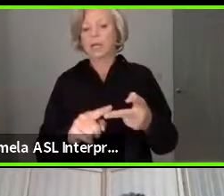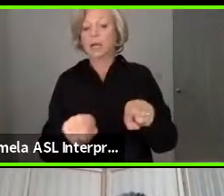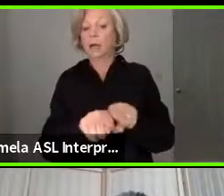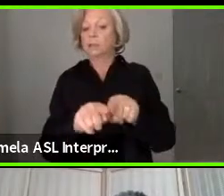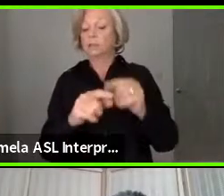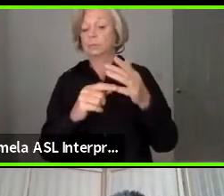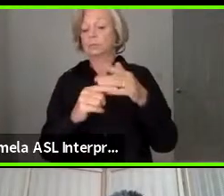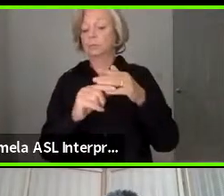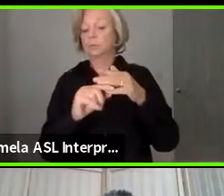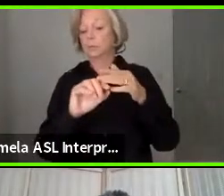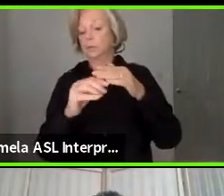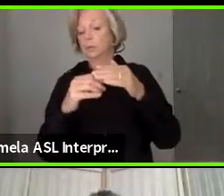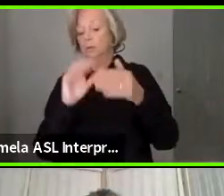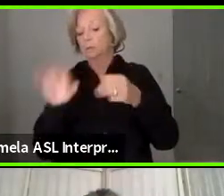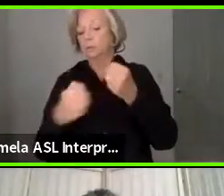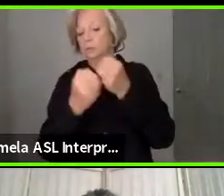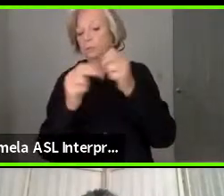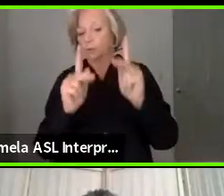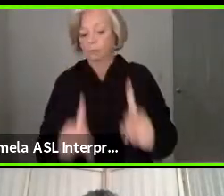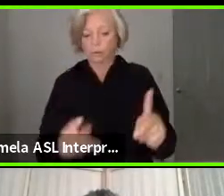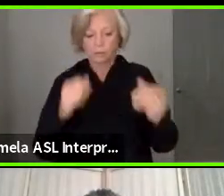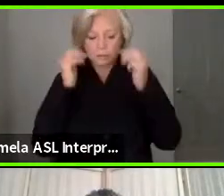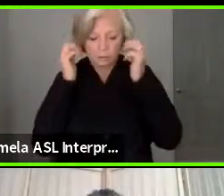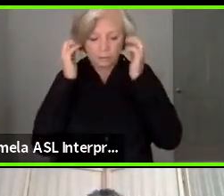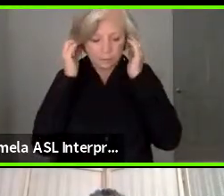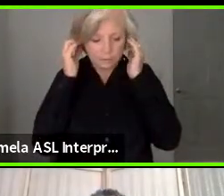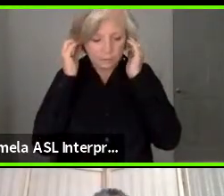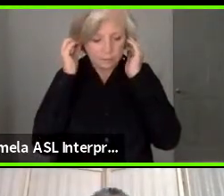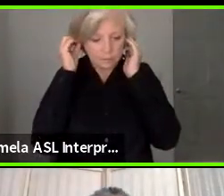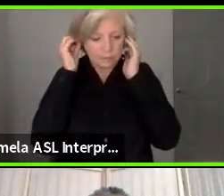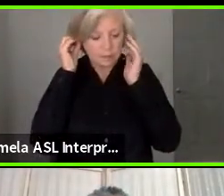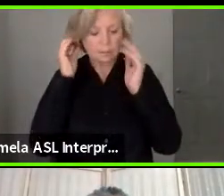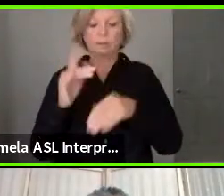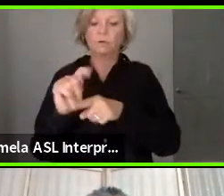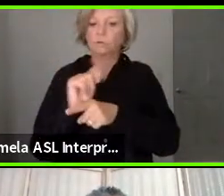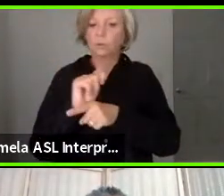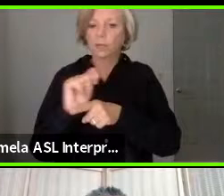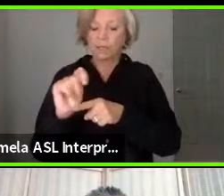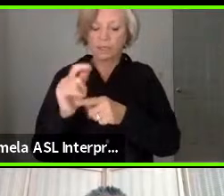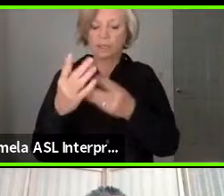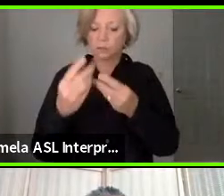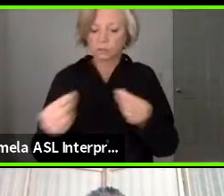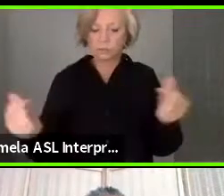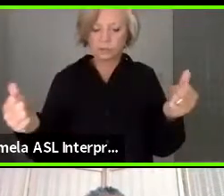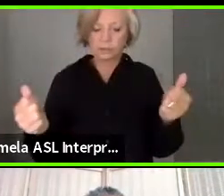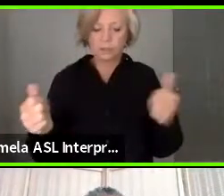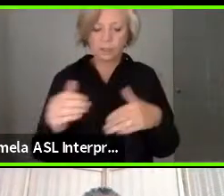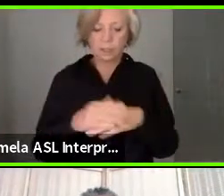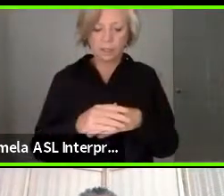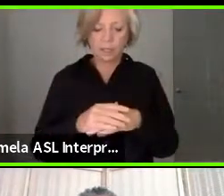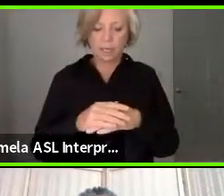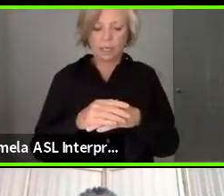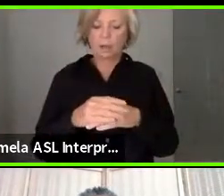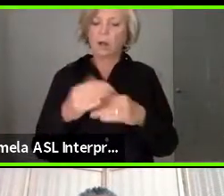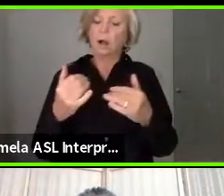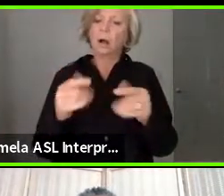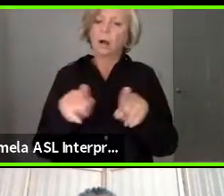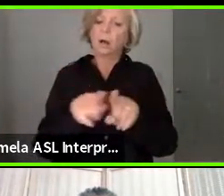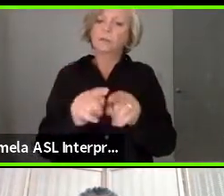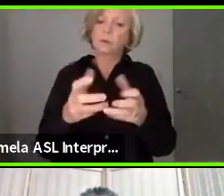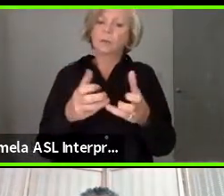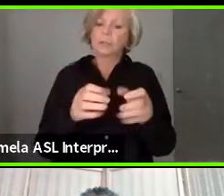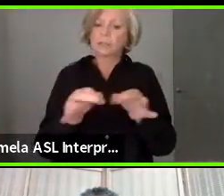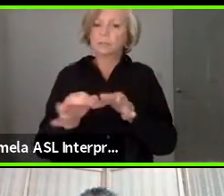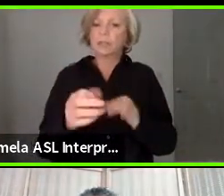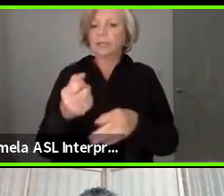Solutions, Perfect Imperfections, um, Toolkit and Training Solutions. And one of the big things with World came about in